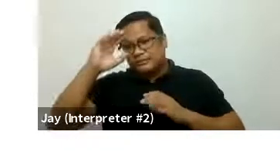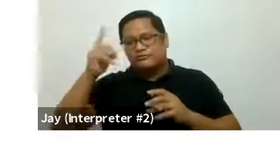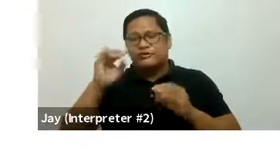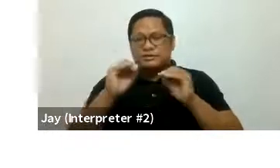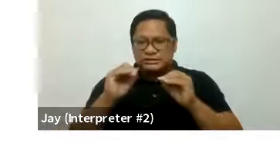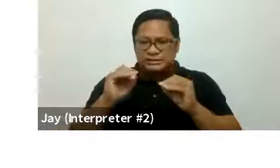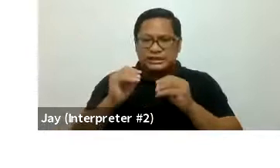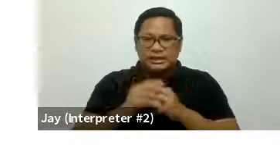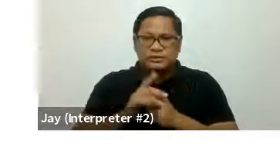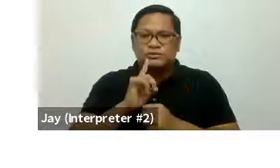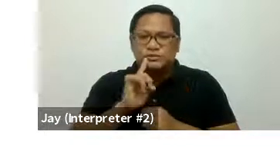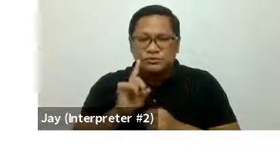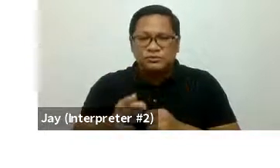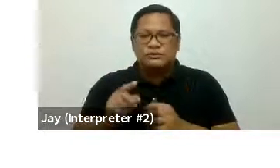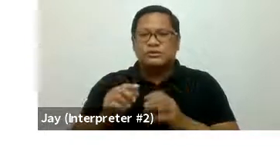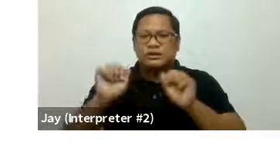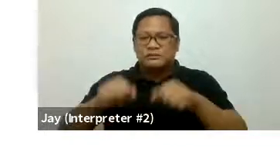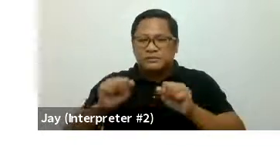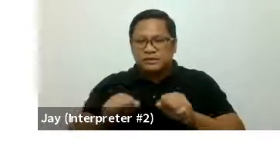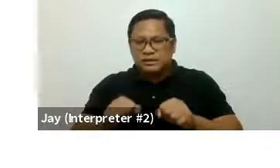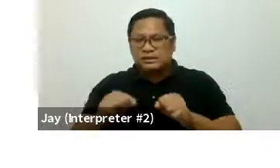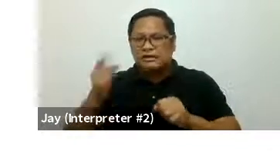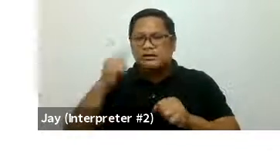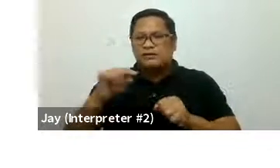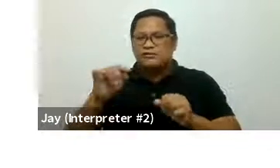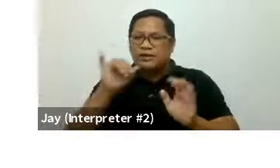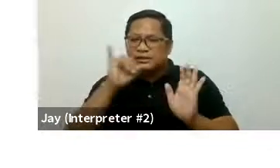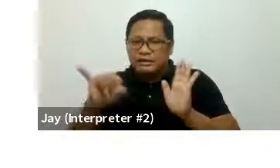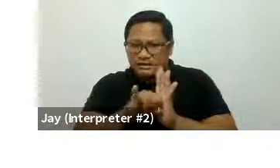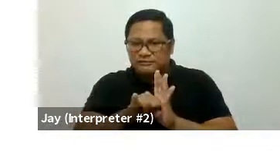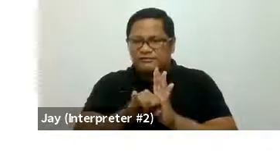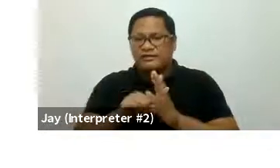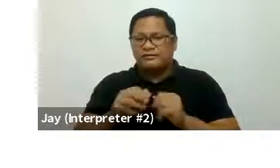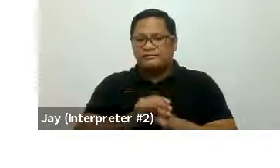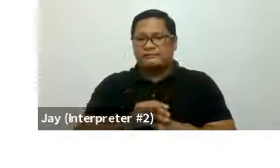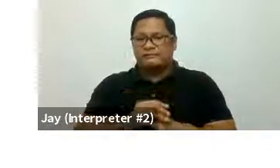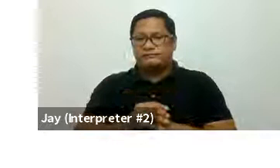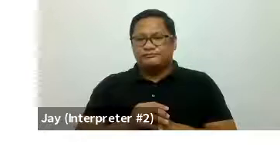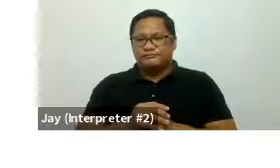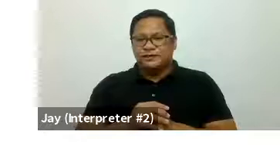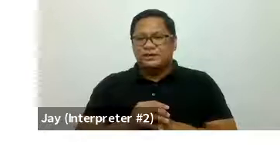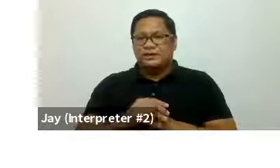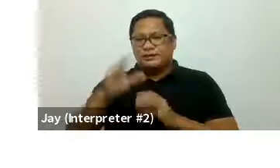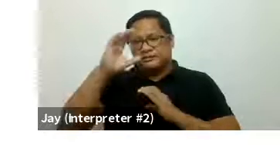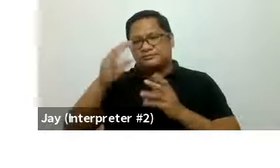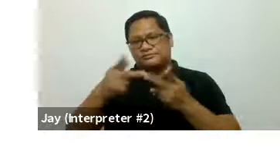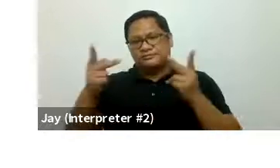capability and capability building of identified cancer care facilities. Next slide.